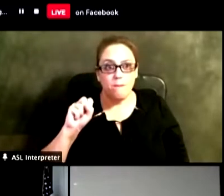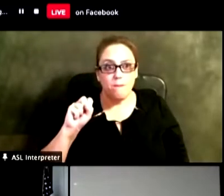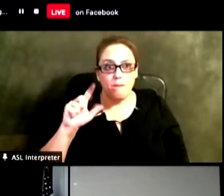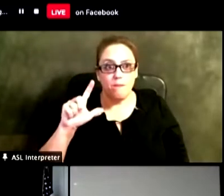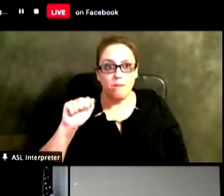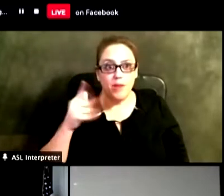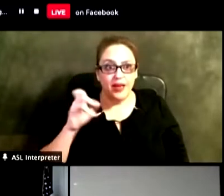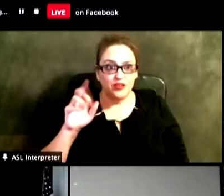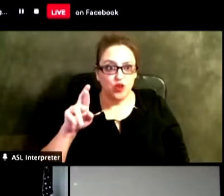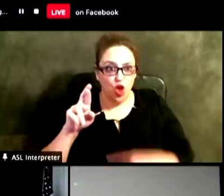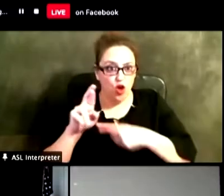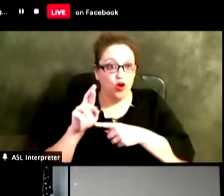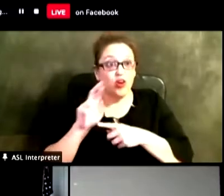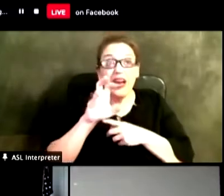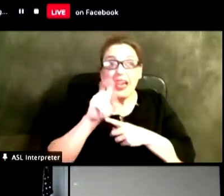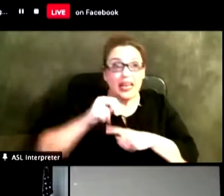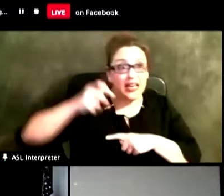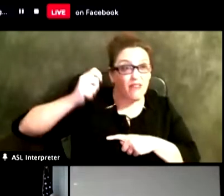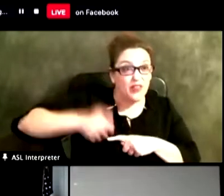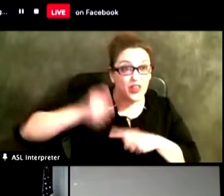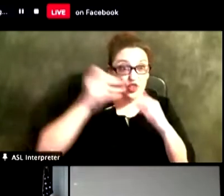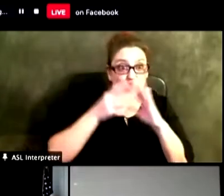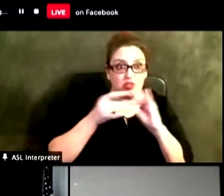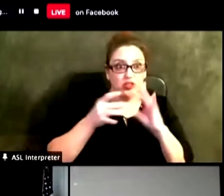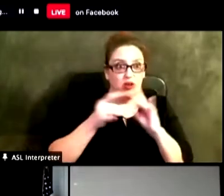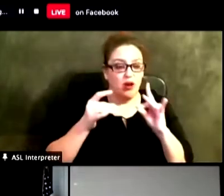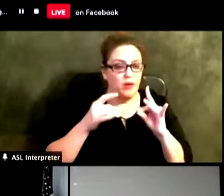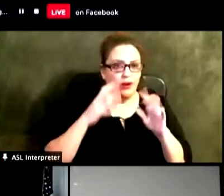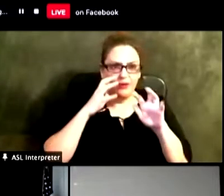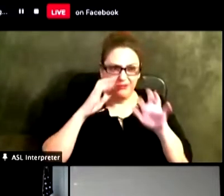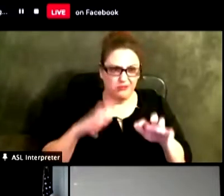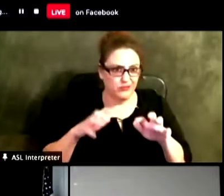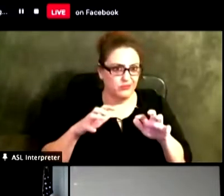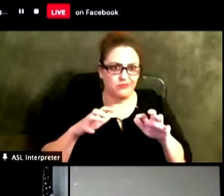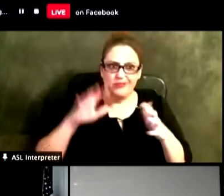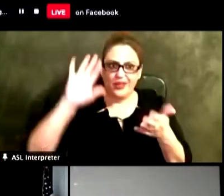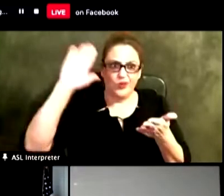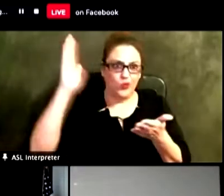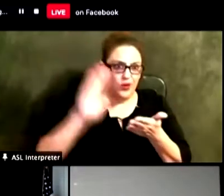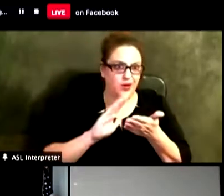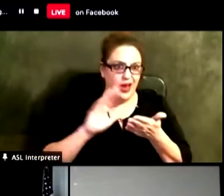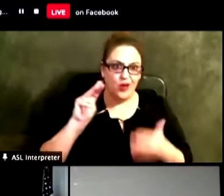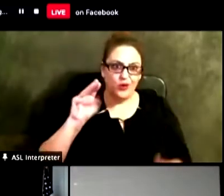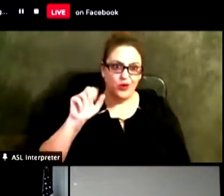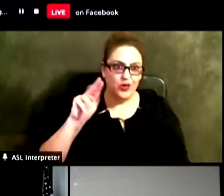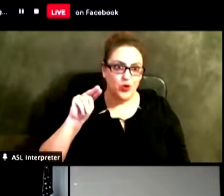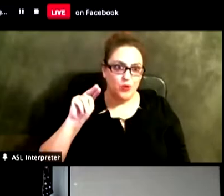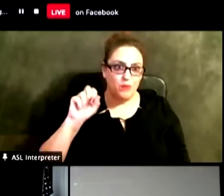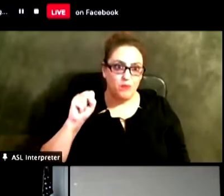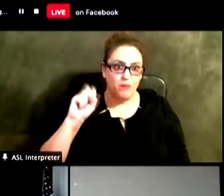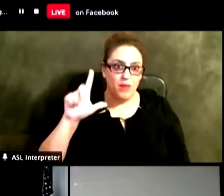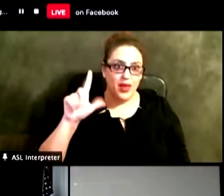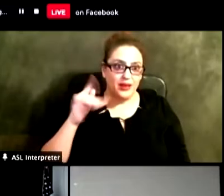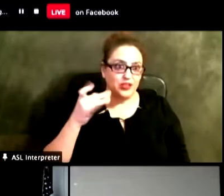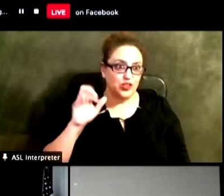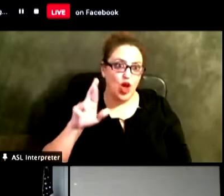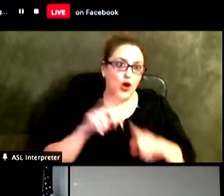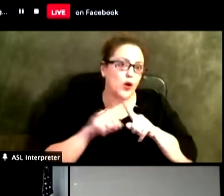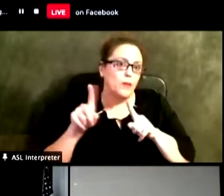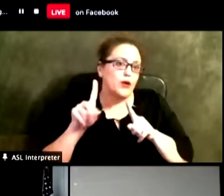pretty remarkable that it had gotten plea bargained down that far, but it was really because of the evidence and the carelessness with